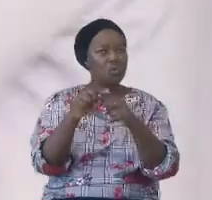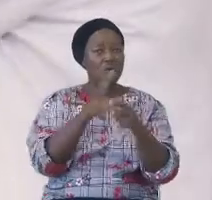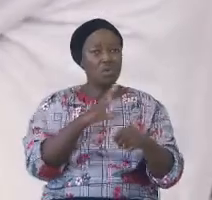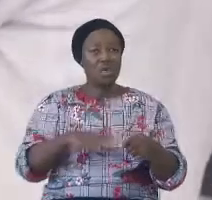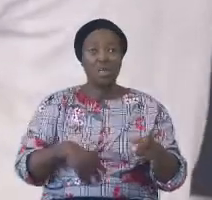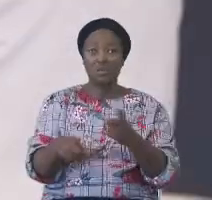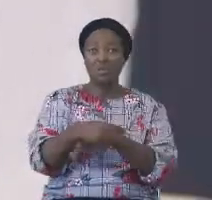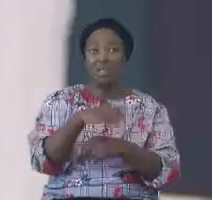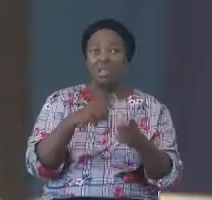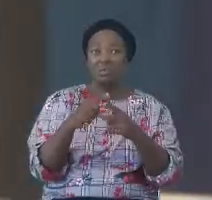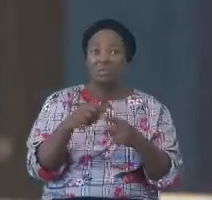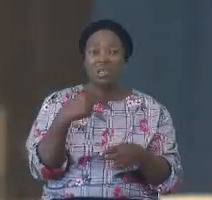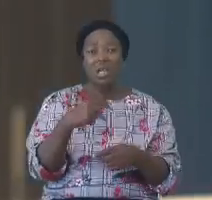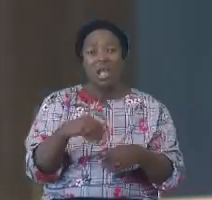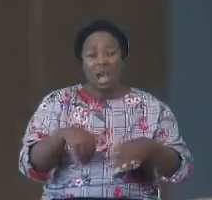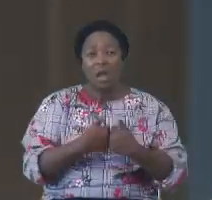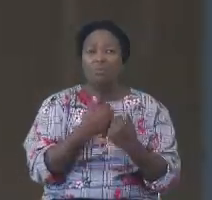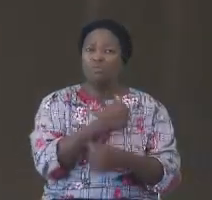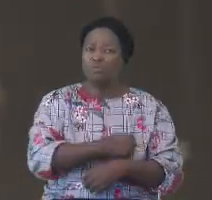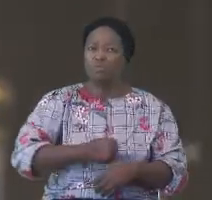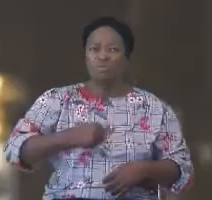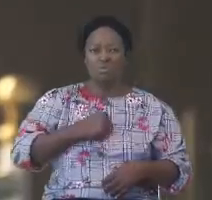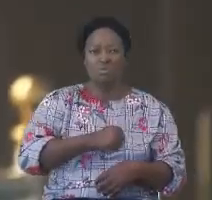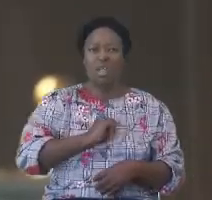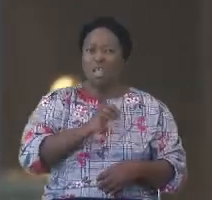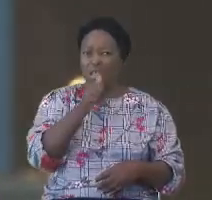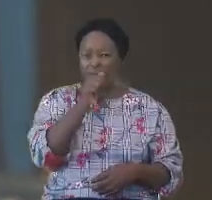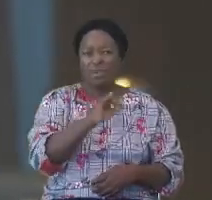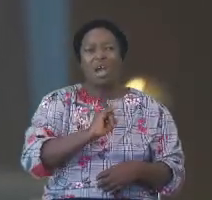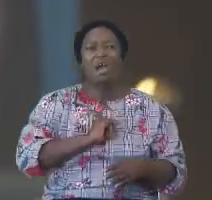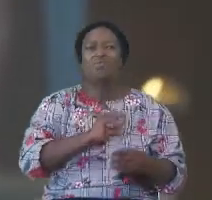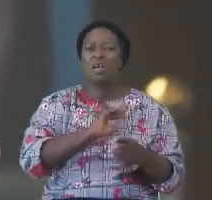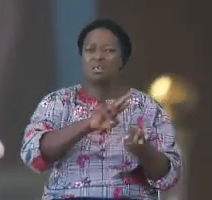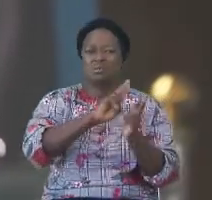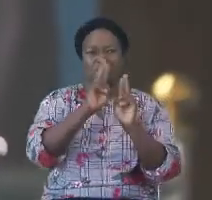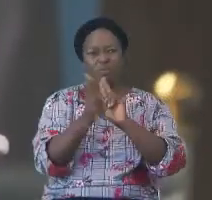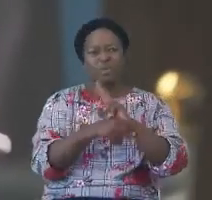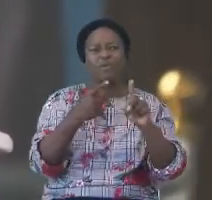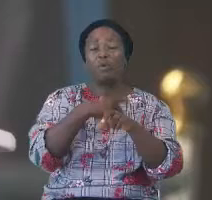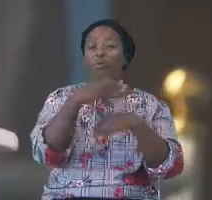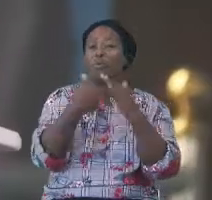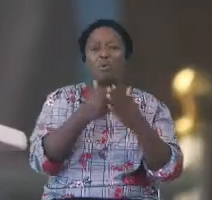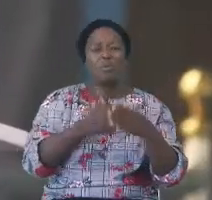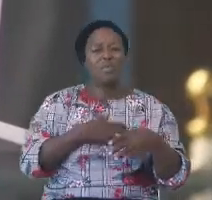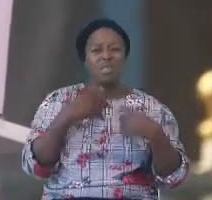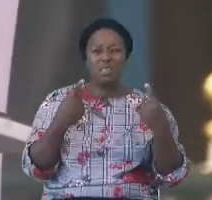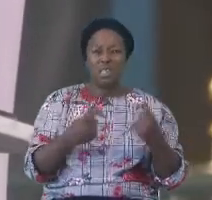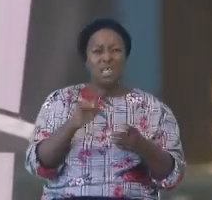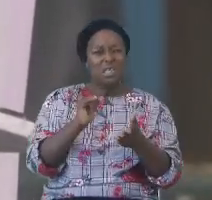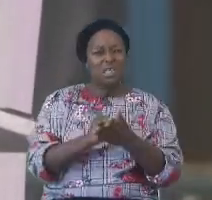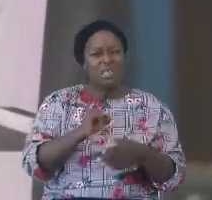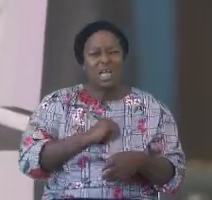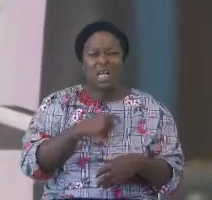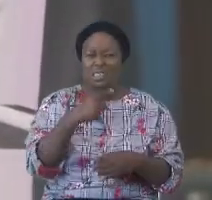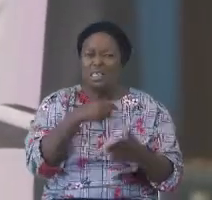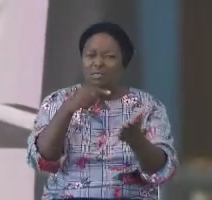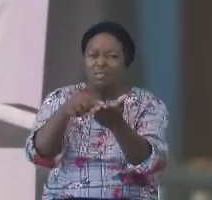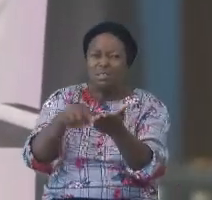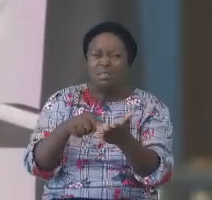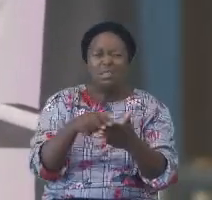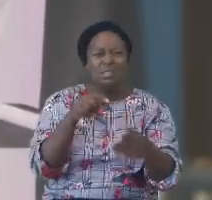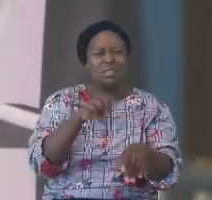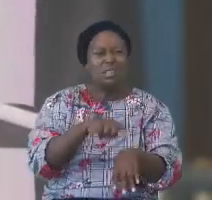past have to come to christ today and you see how sorry i am how repentant i